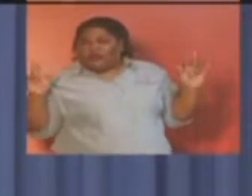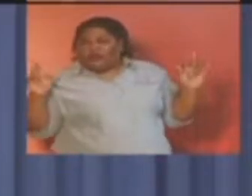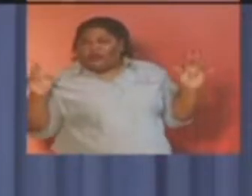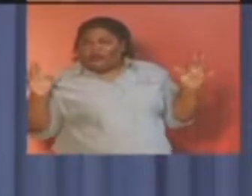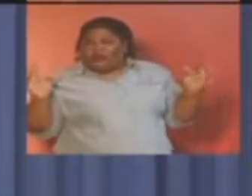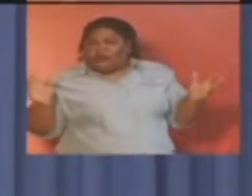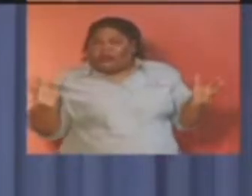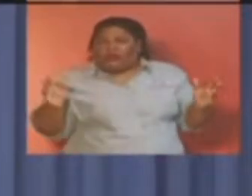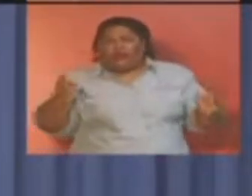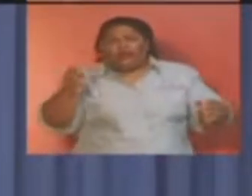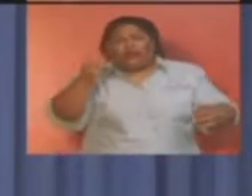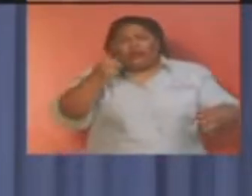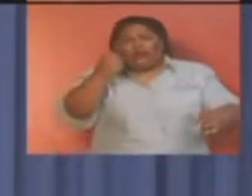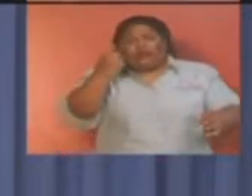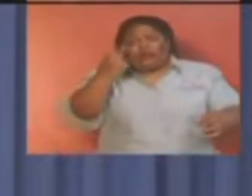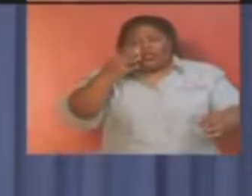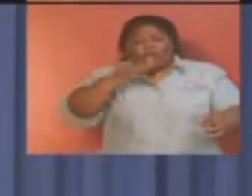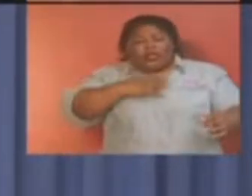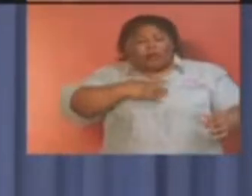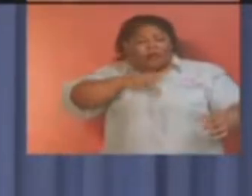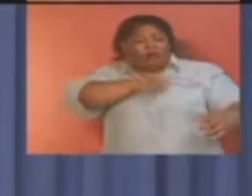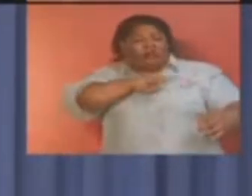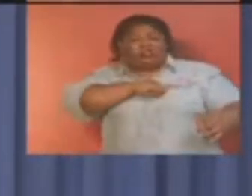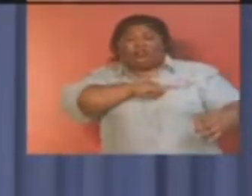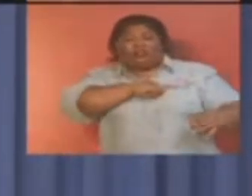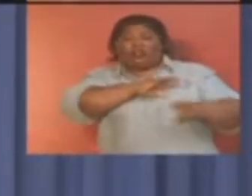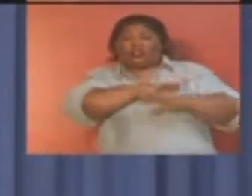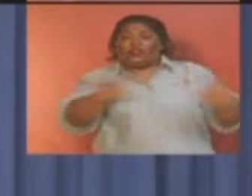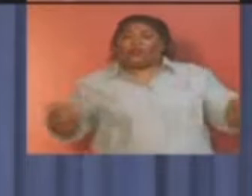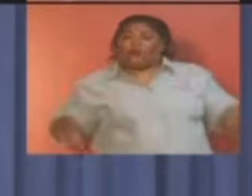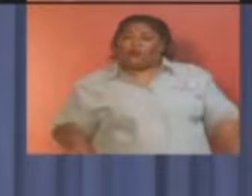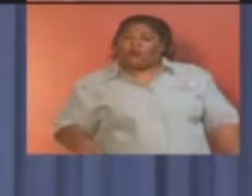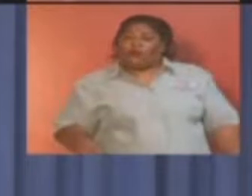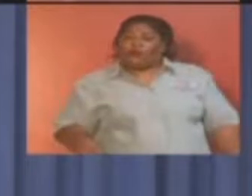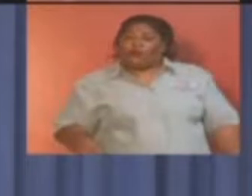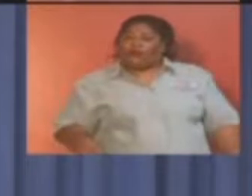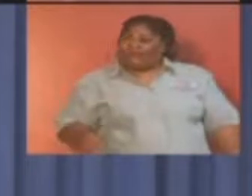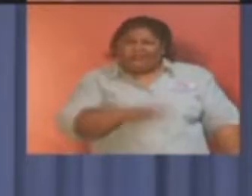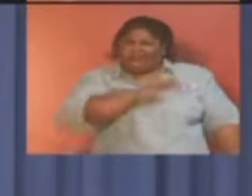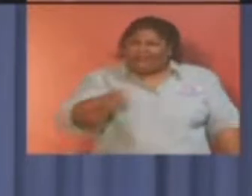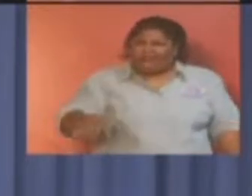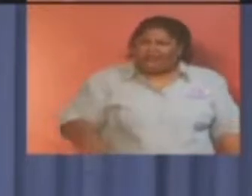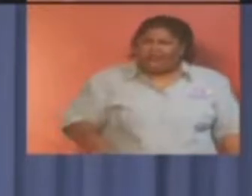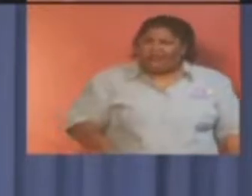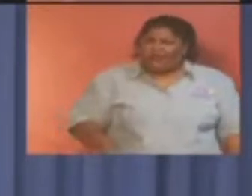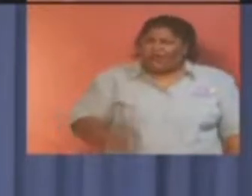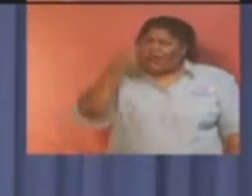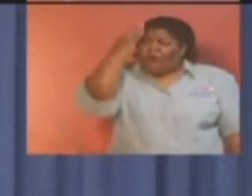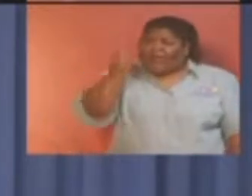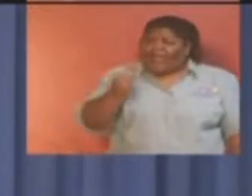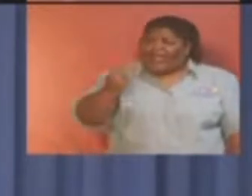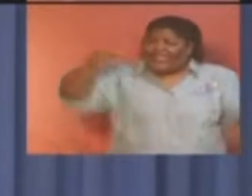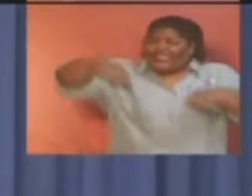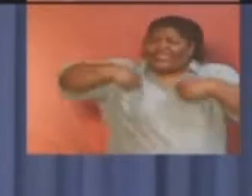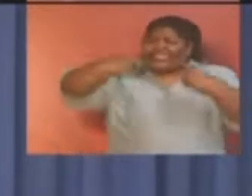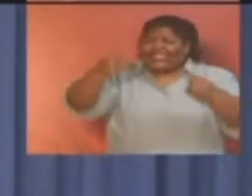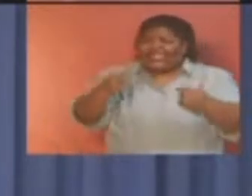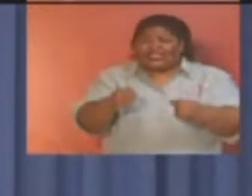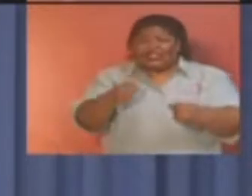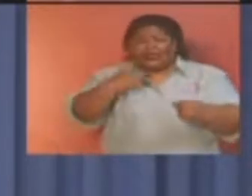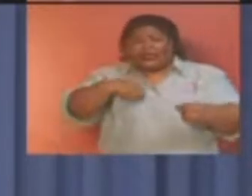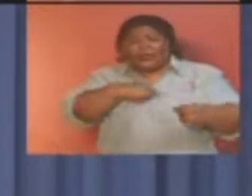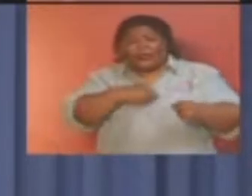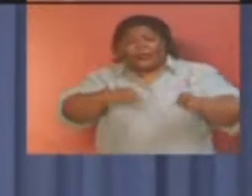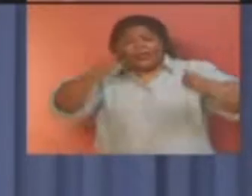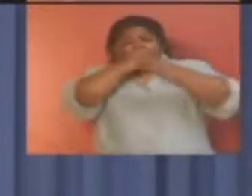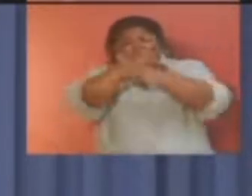not taking the population on board in this fight. We have been talking to the population. The only thing we have not been giving you is patient's